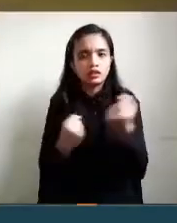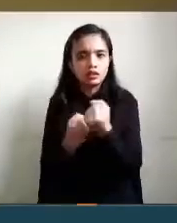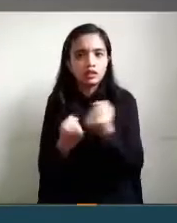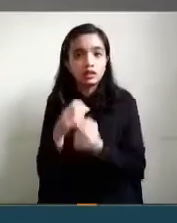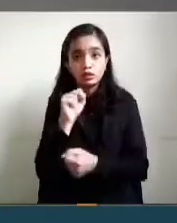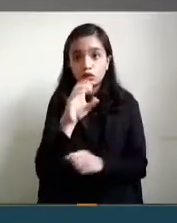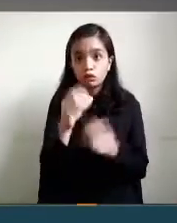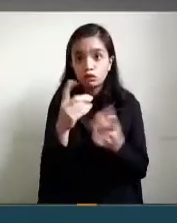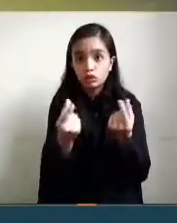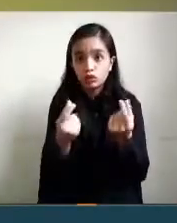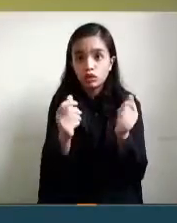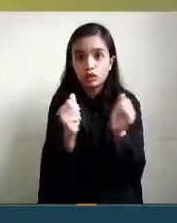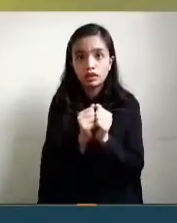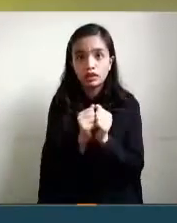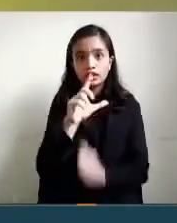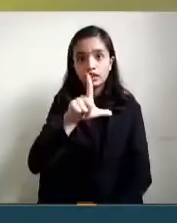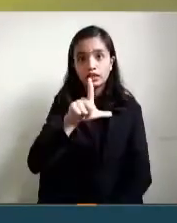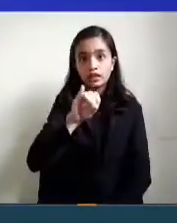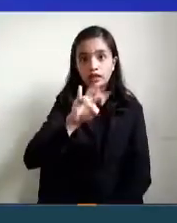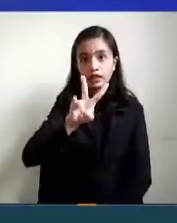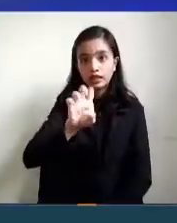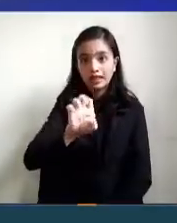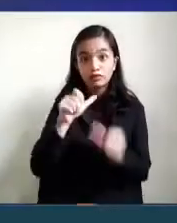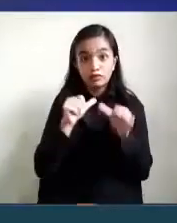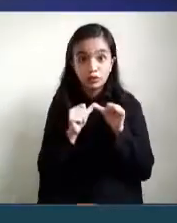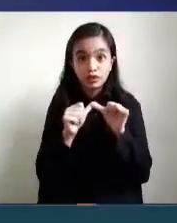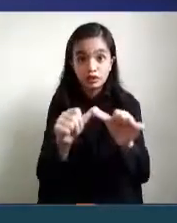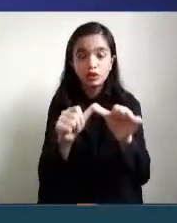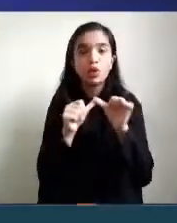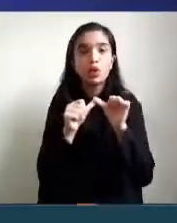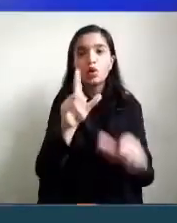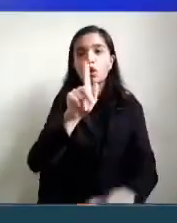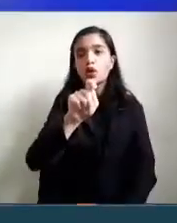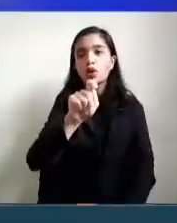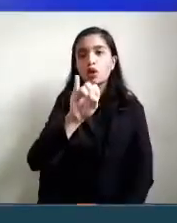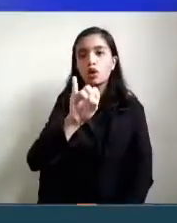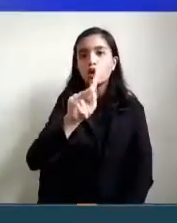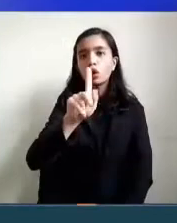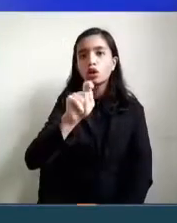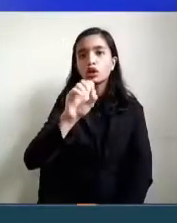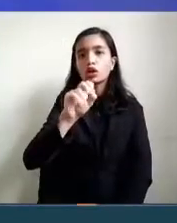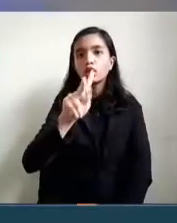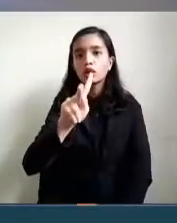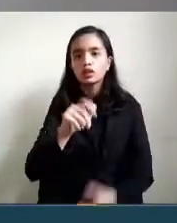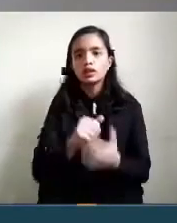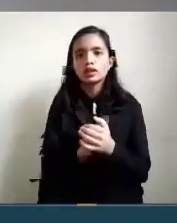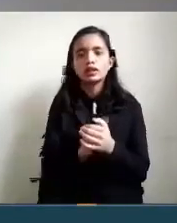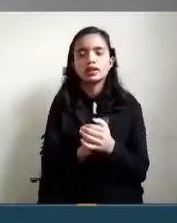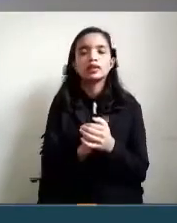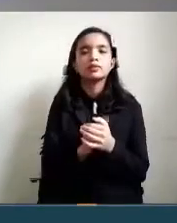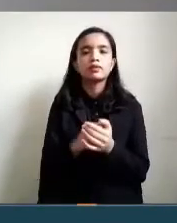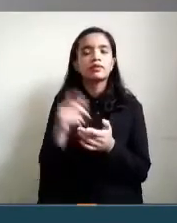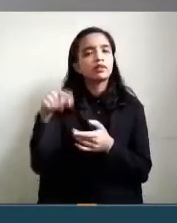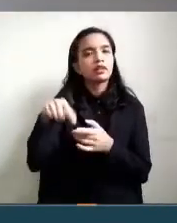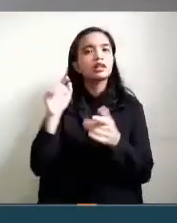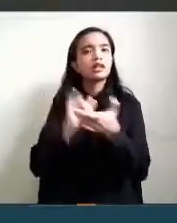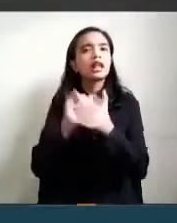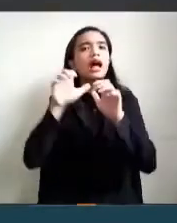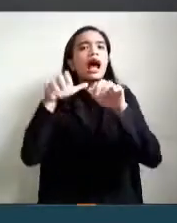with the live streams that has been going on TikTok, especially with WHO and DOH, this is our way